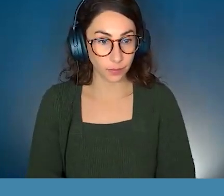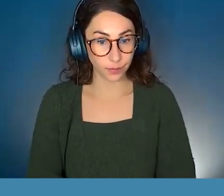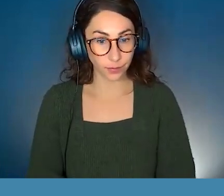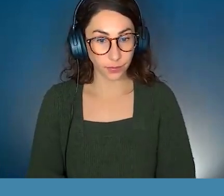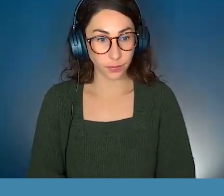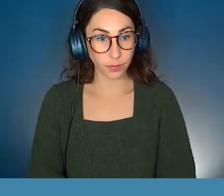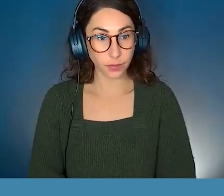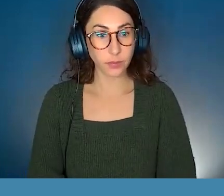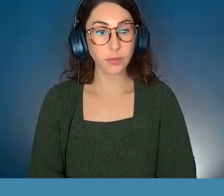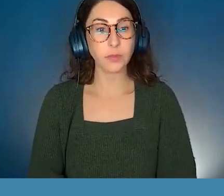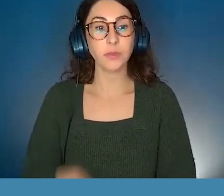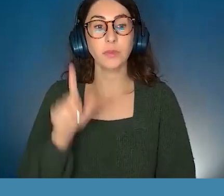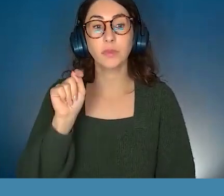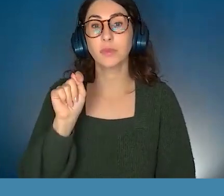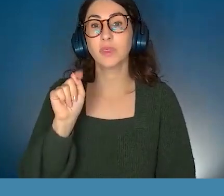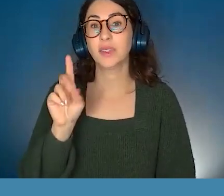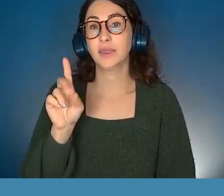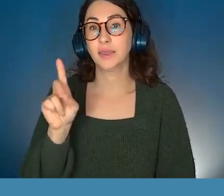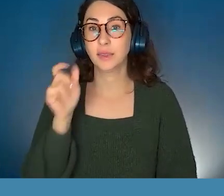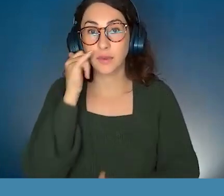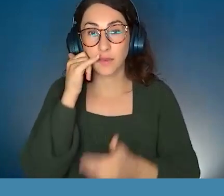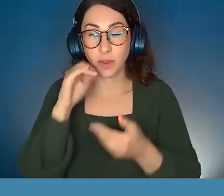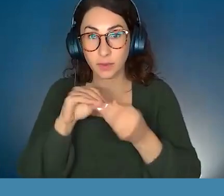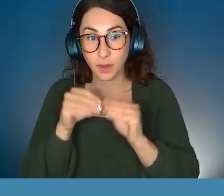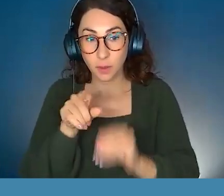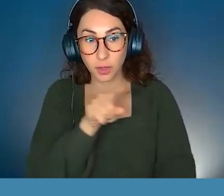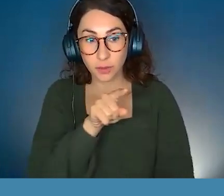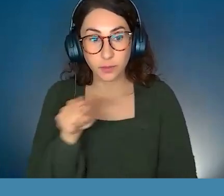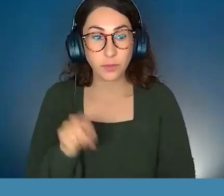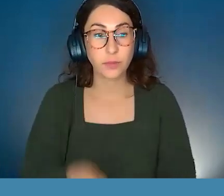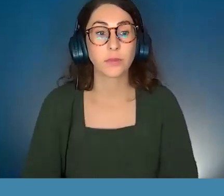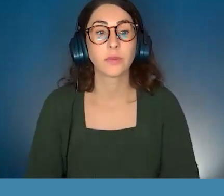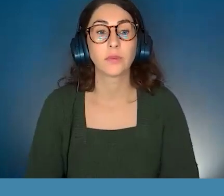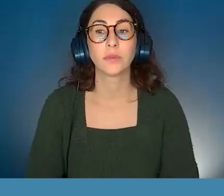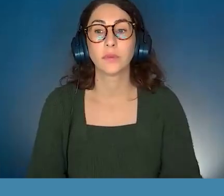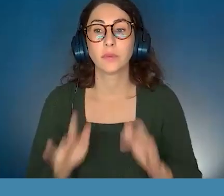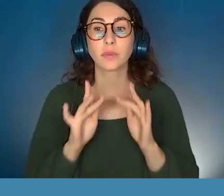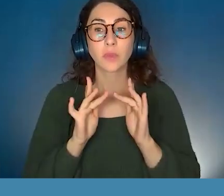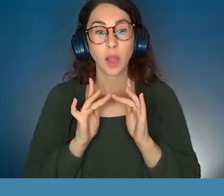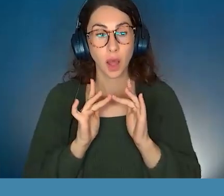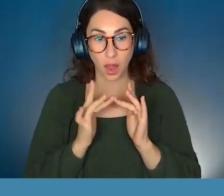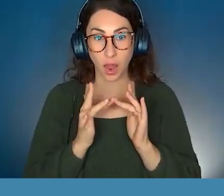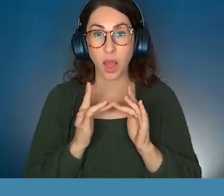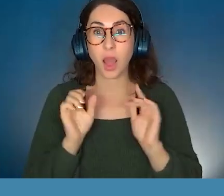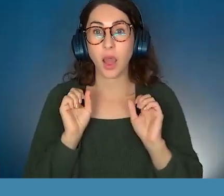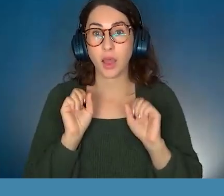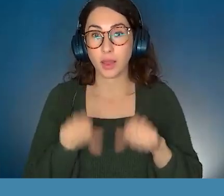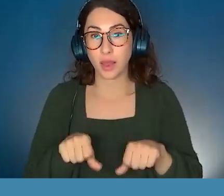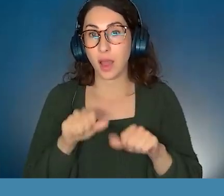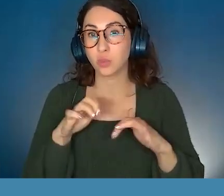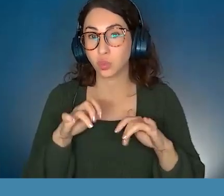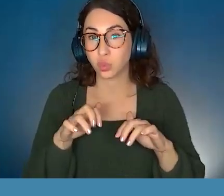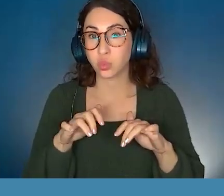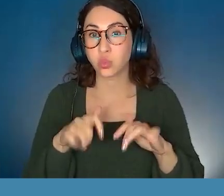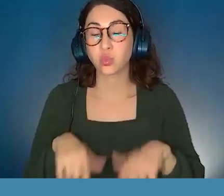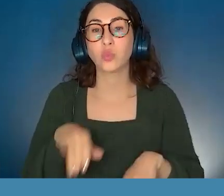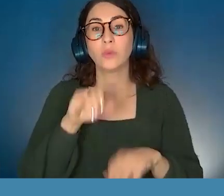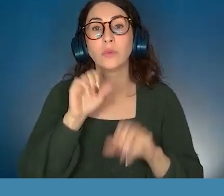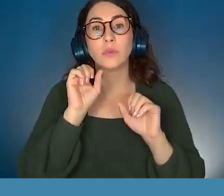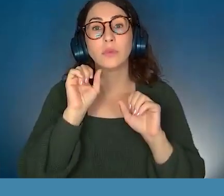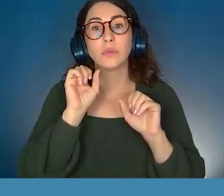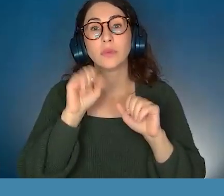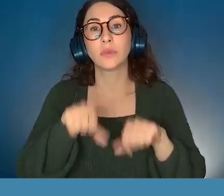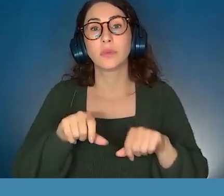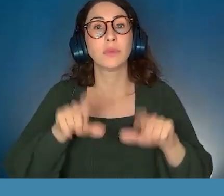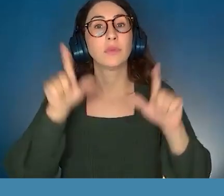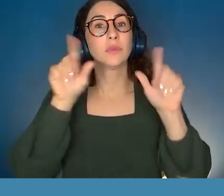800-342-0823. We have TDD numbers on there as well. You can always go online, and that's the link to our intake form where you can go